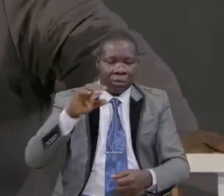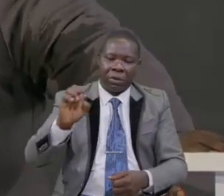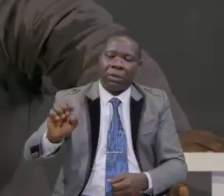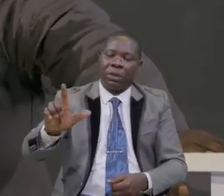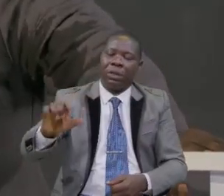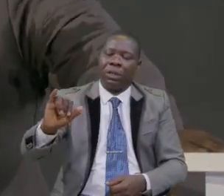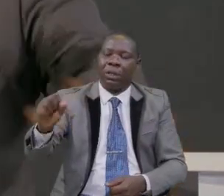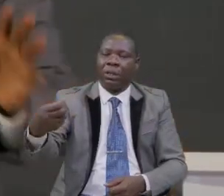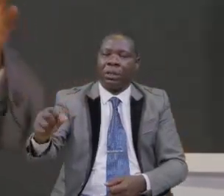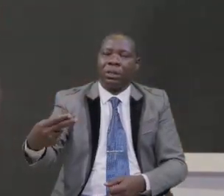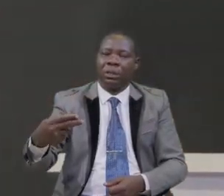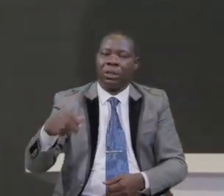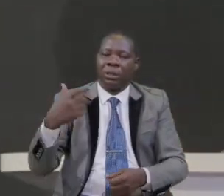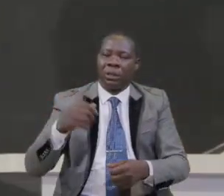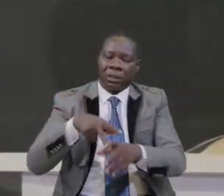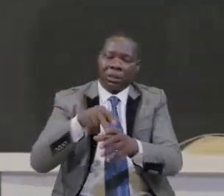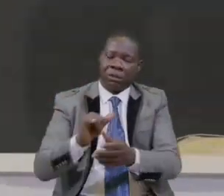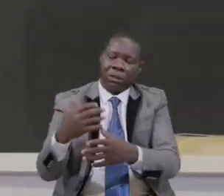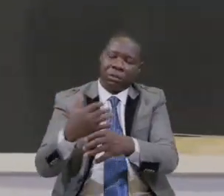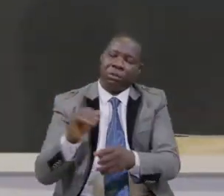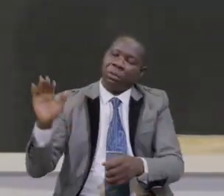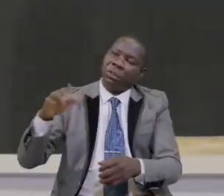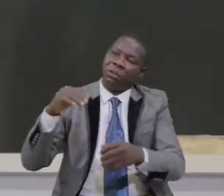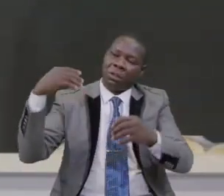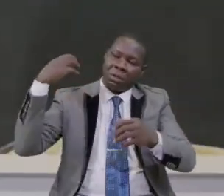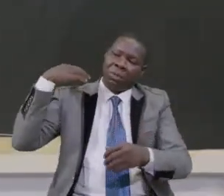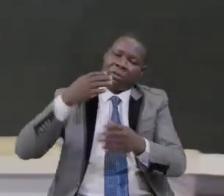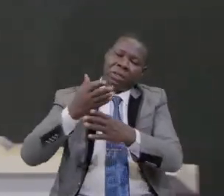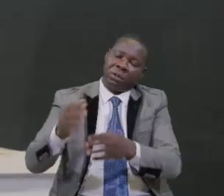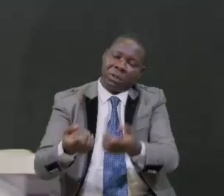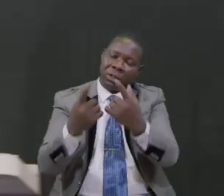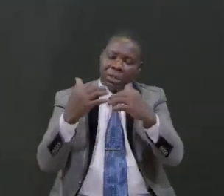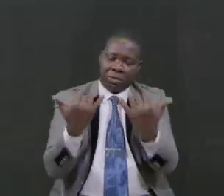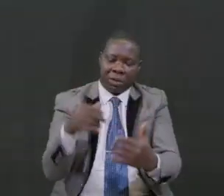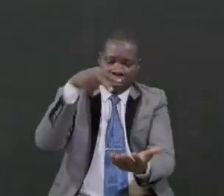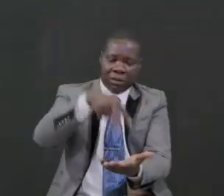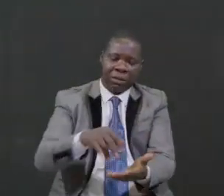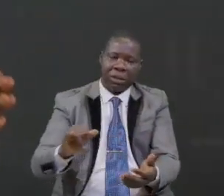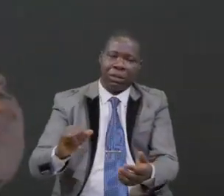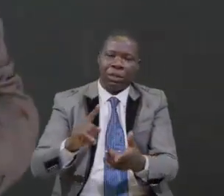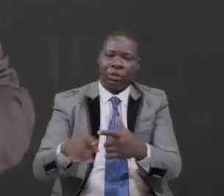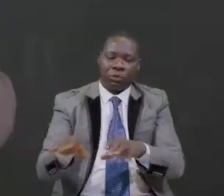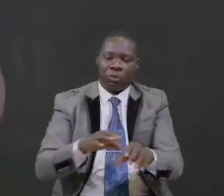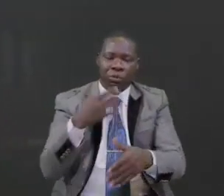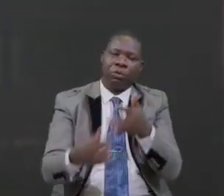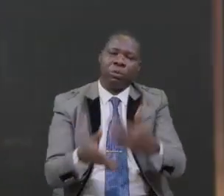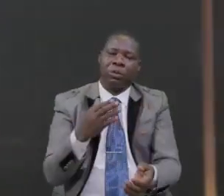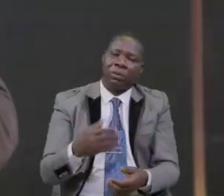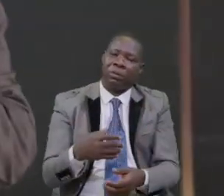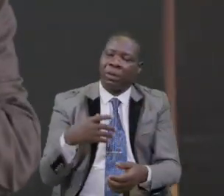master away came now standing to do whatever they have to do